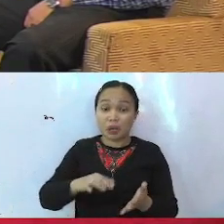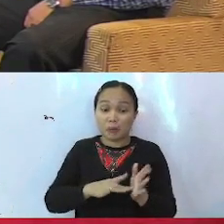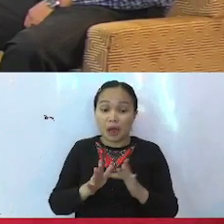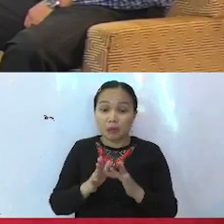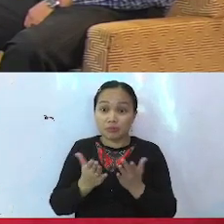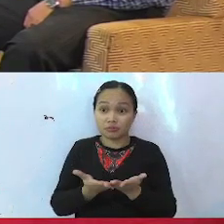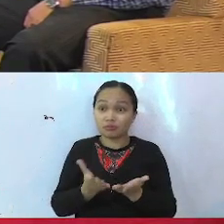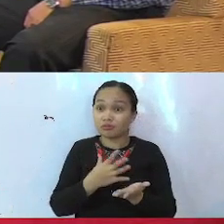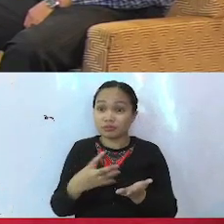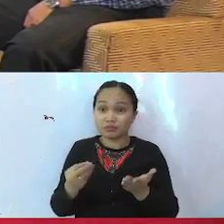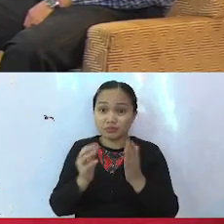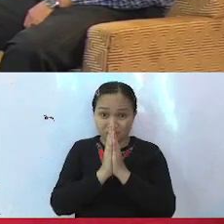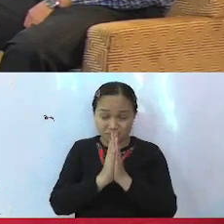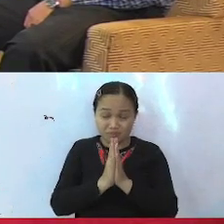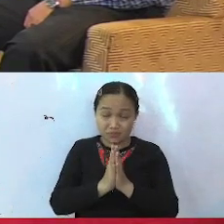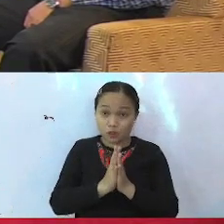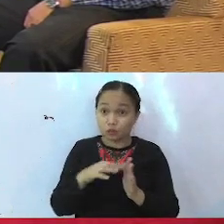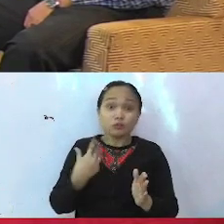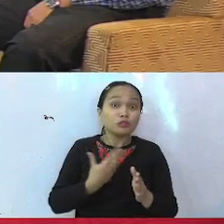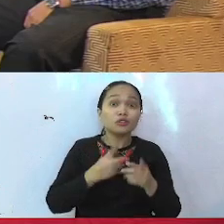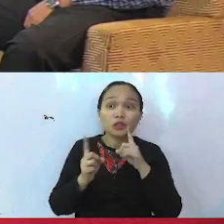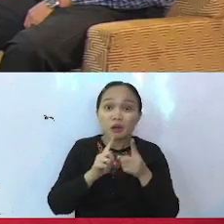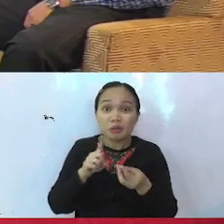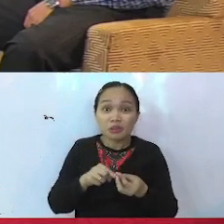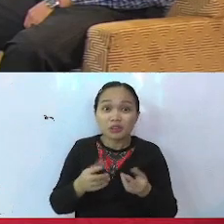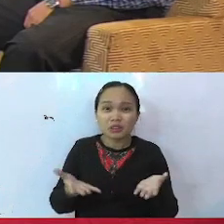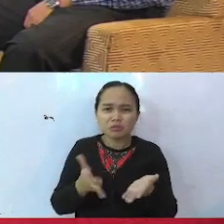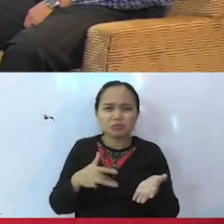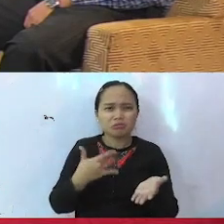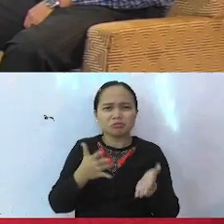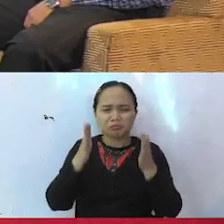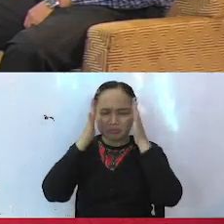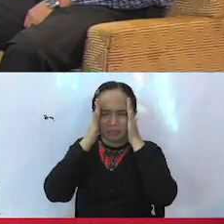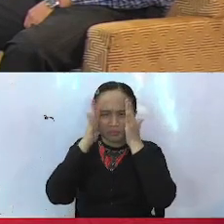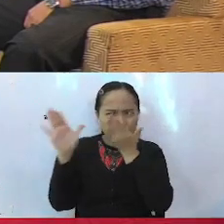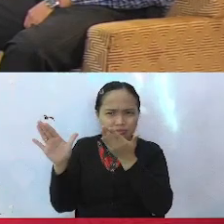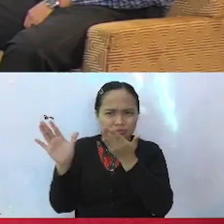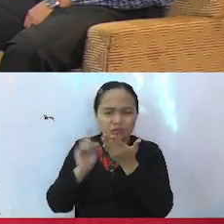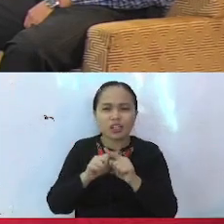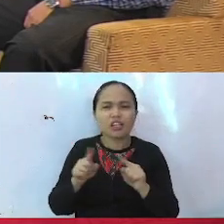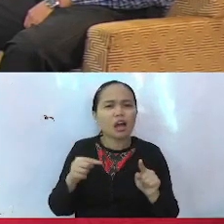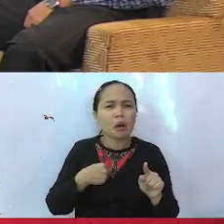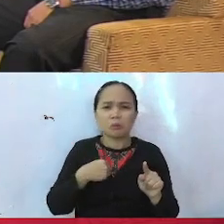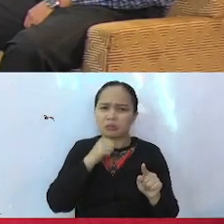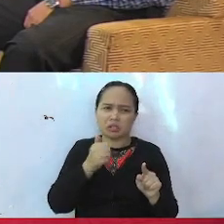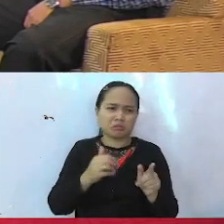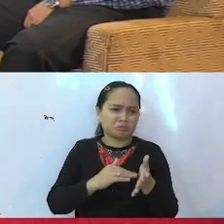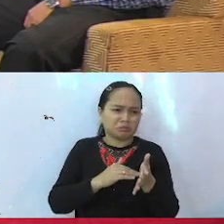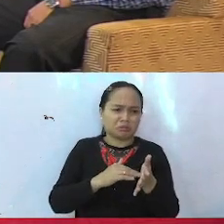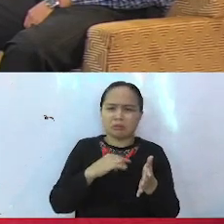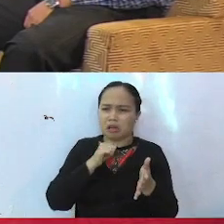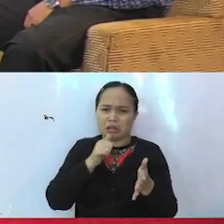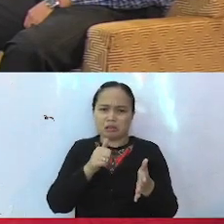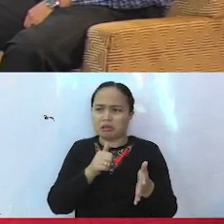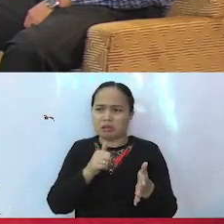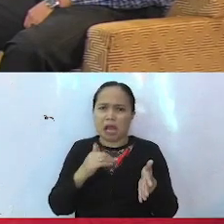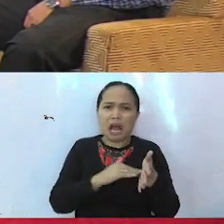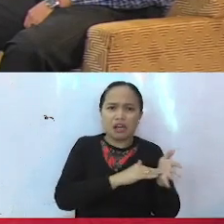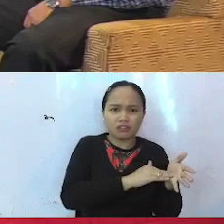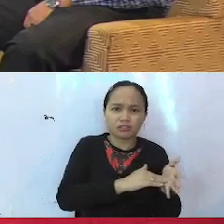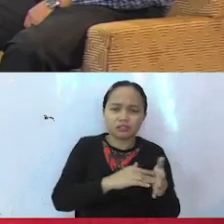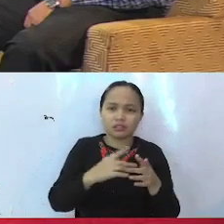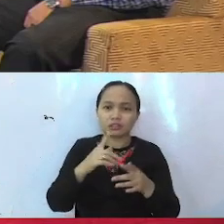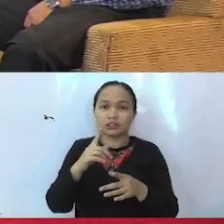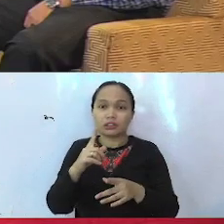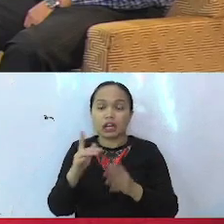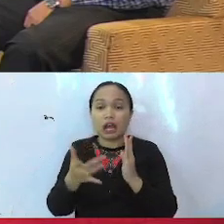now, we're right. We're talking about being sidetracked. That's yeah. what we're talking about. Yeah. Okay? I'm not against technology. Yeah. I believe it can be a great tool